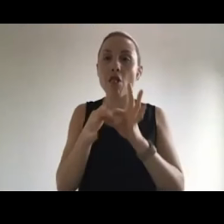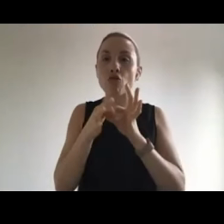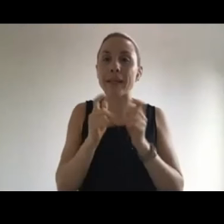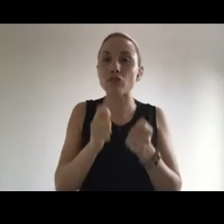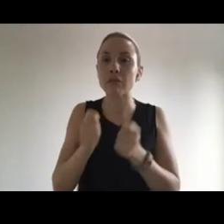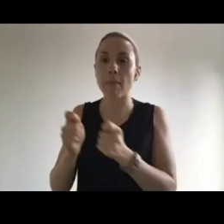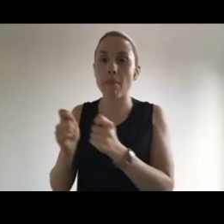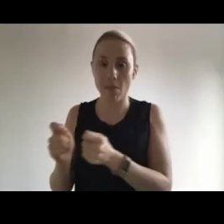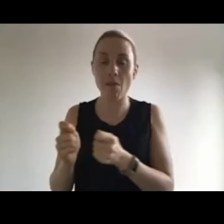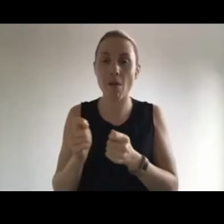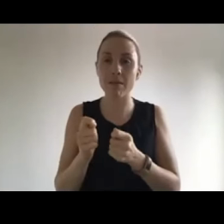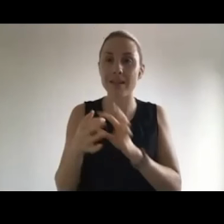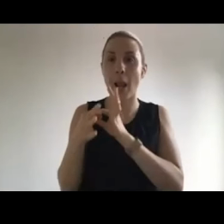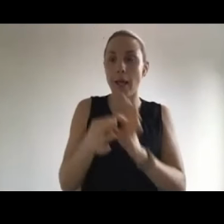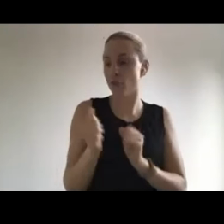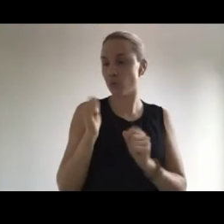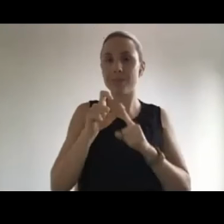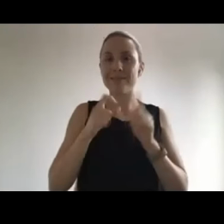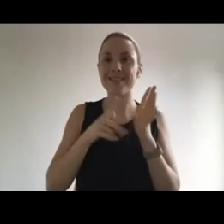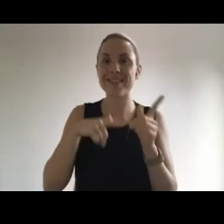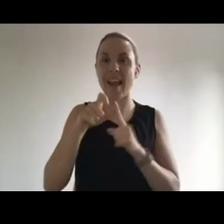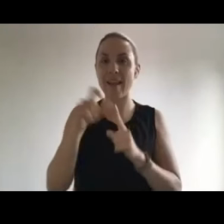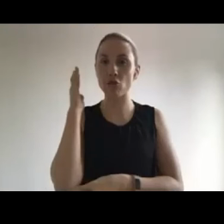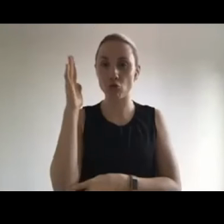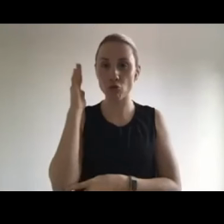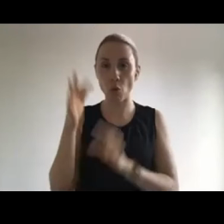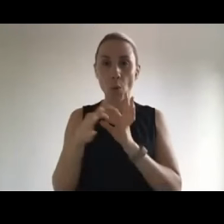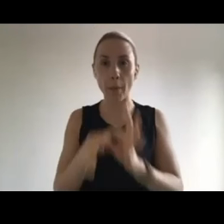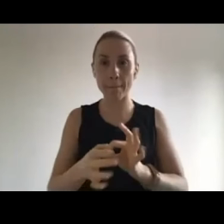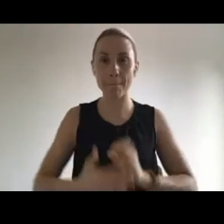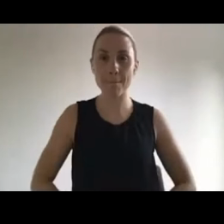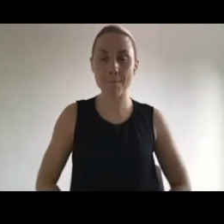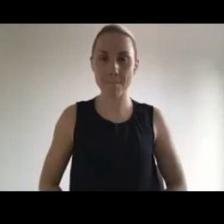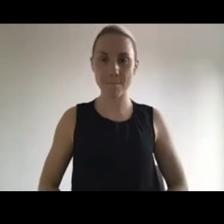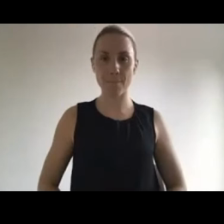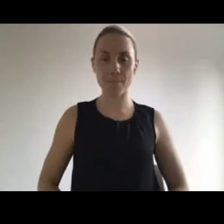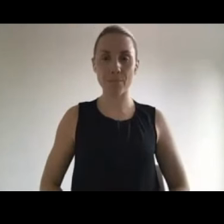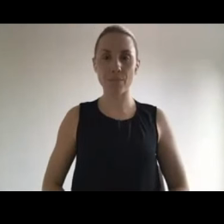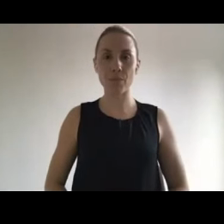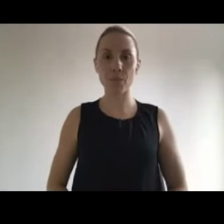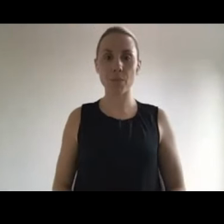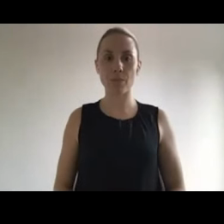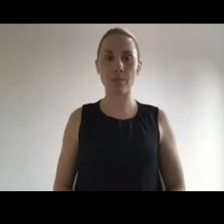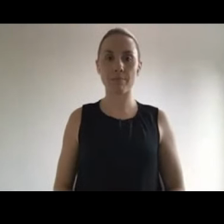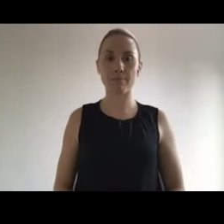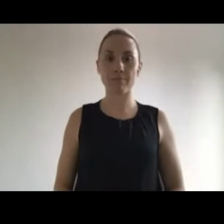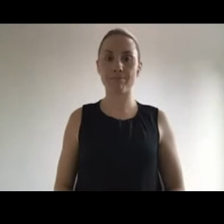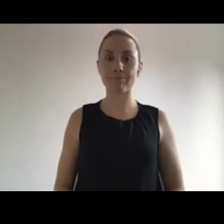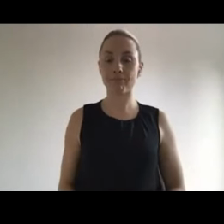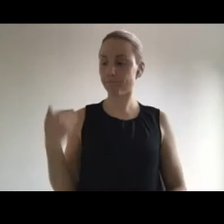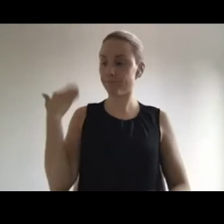now. So over the past decade, we have seen major discoveries